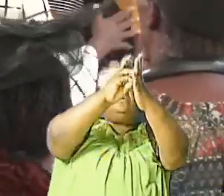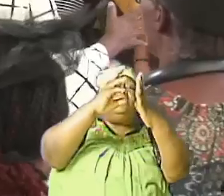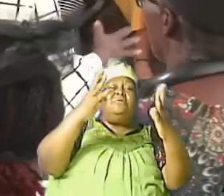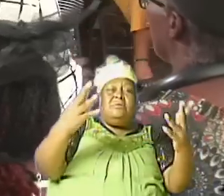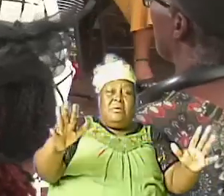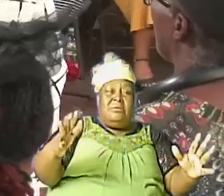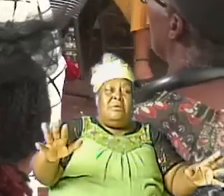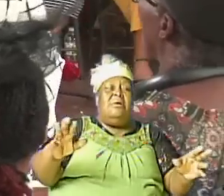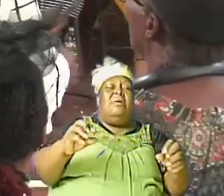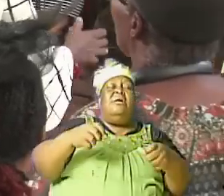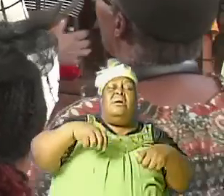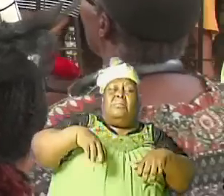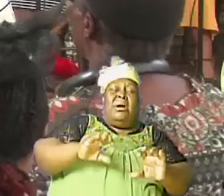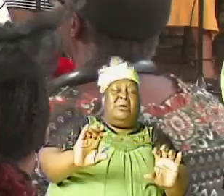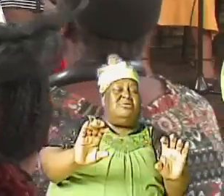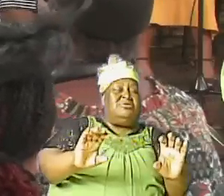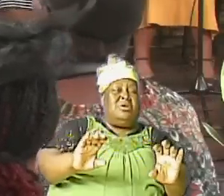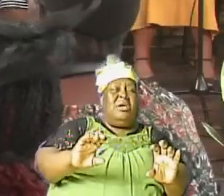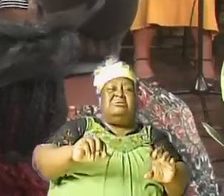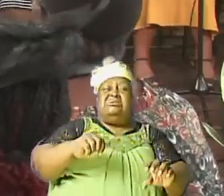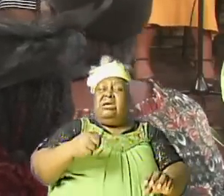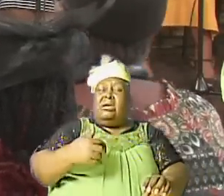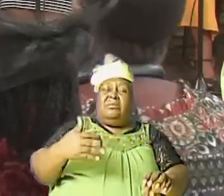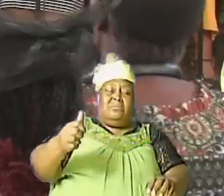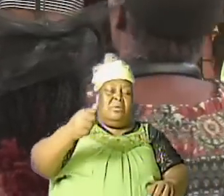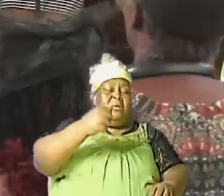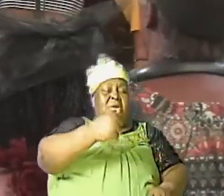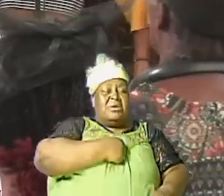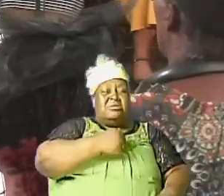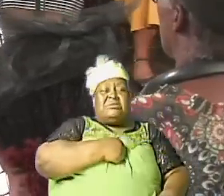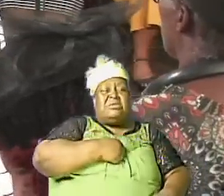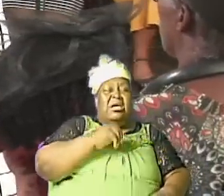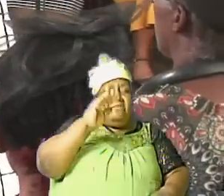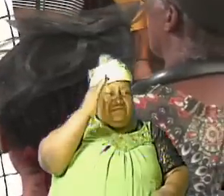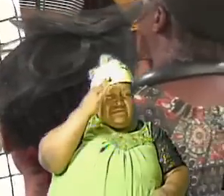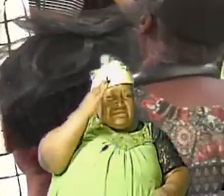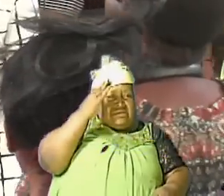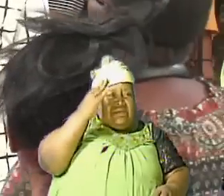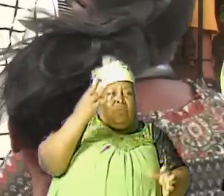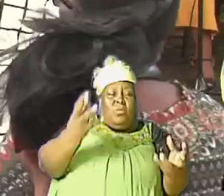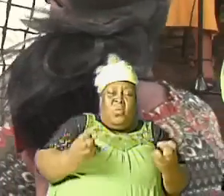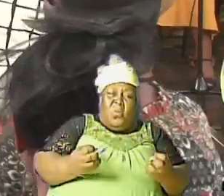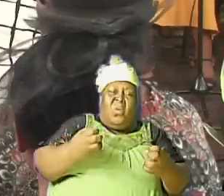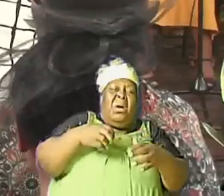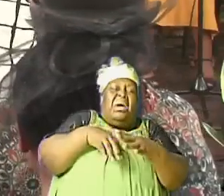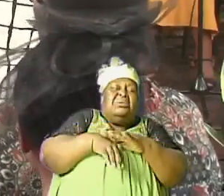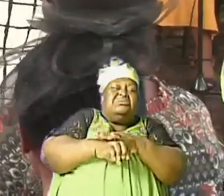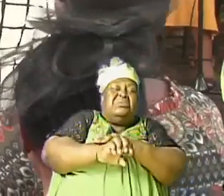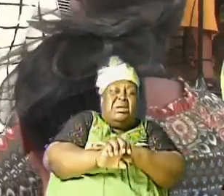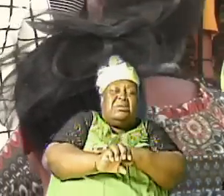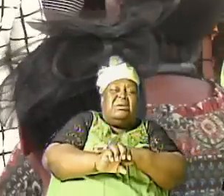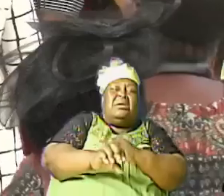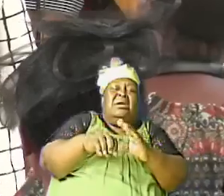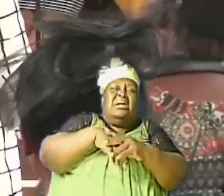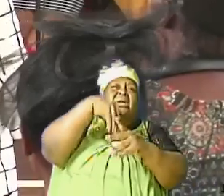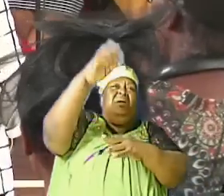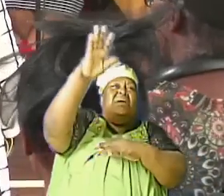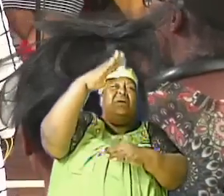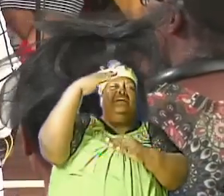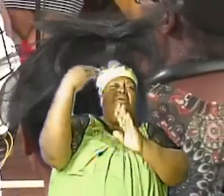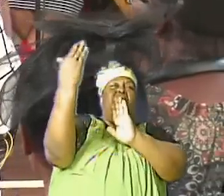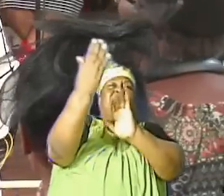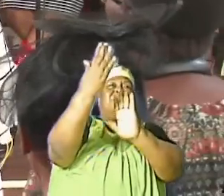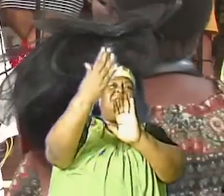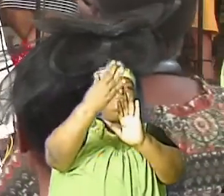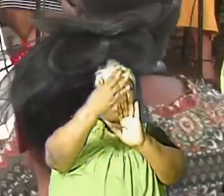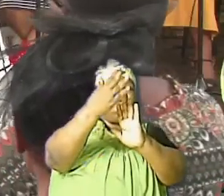if by any chance, any mere way of self seeming wanting to enter, mighty God, in your presence, we pray that you'll put it to